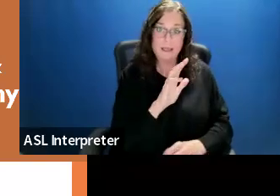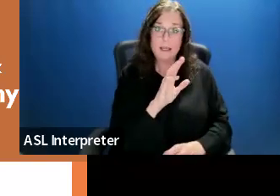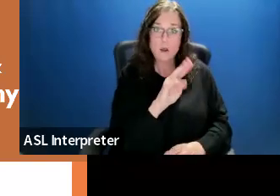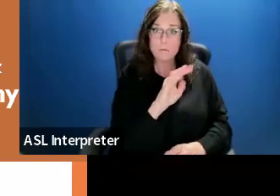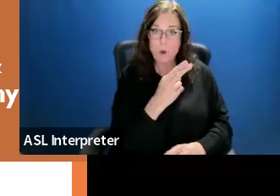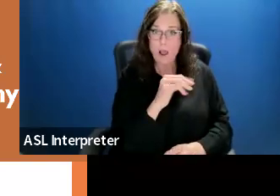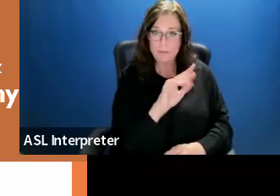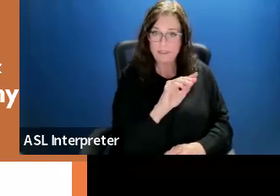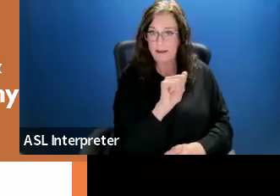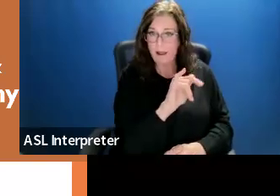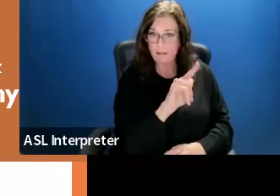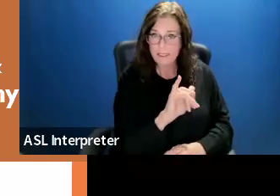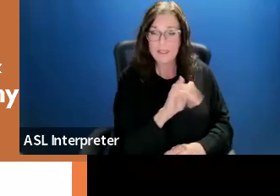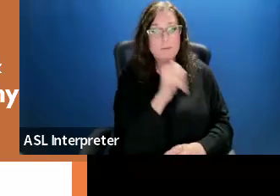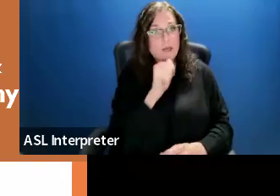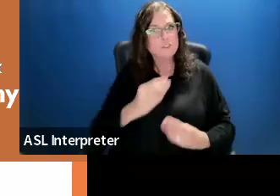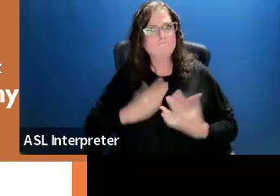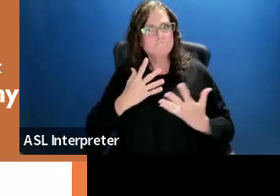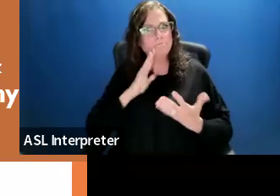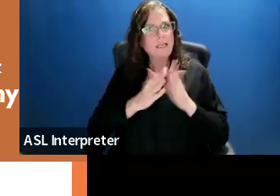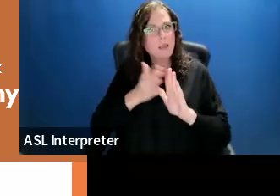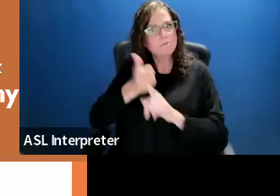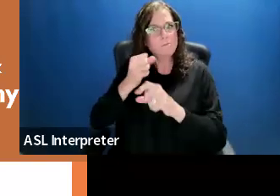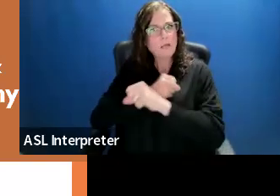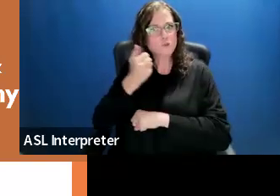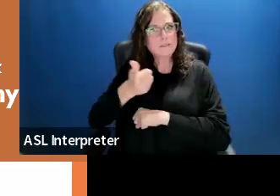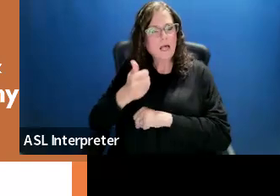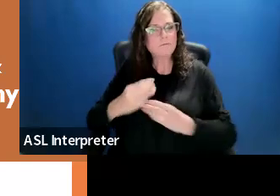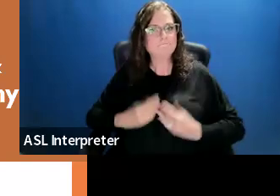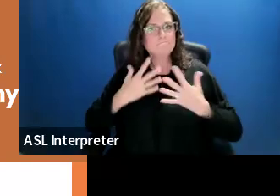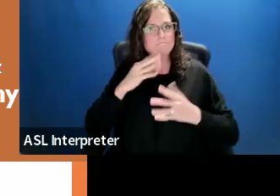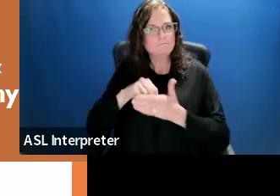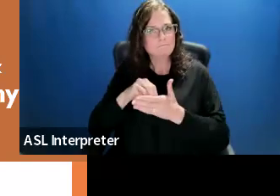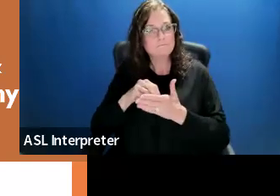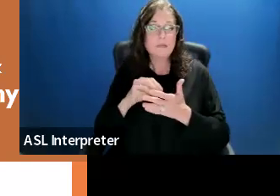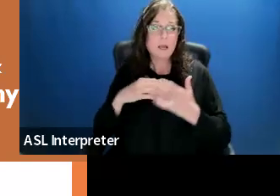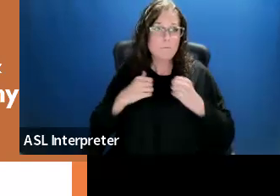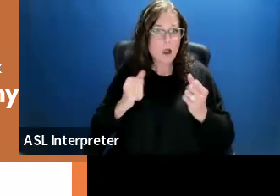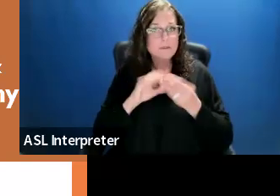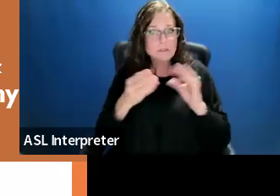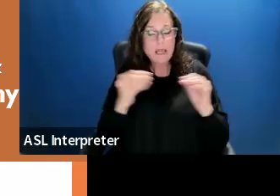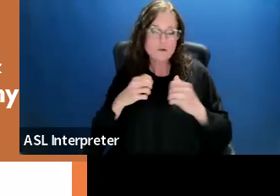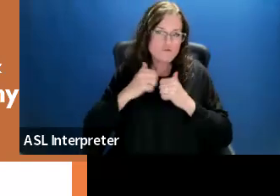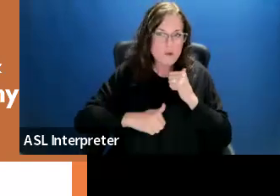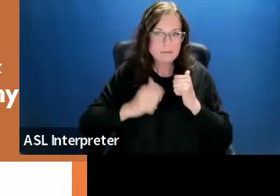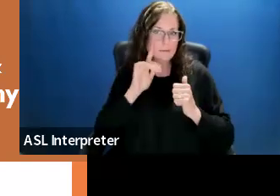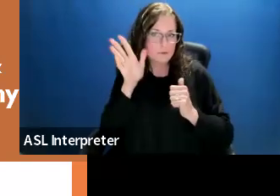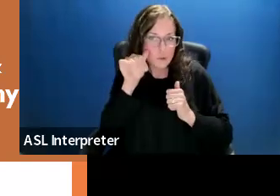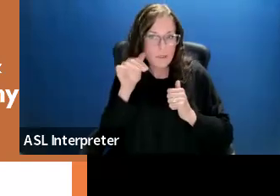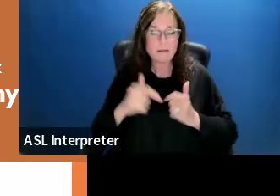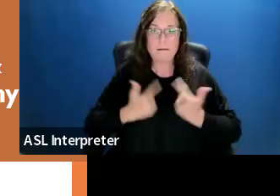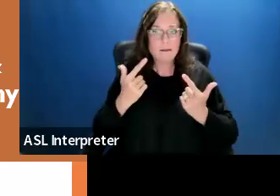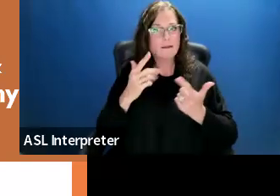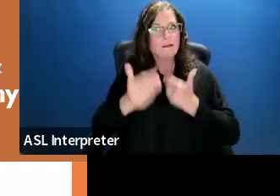by nurturing the spark of something great inside her. A powerful tale of grit, determination, and resilience brought to life with